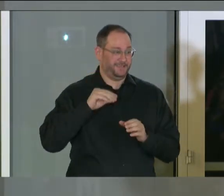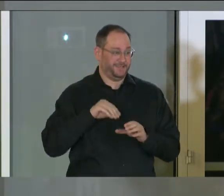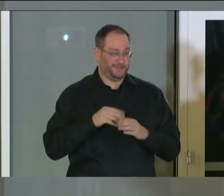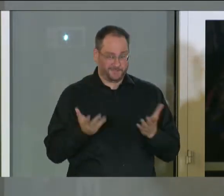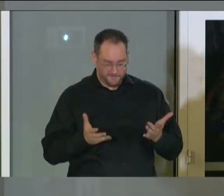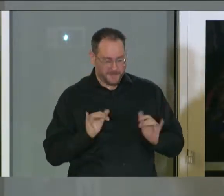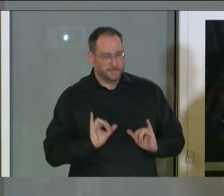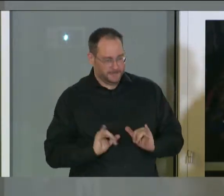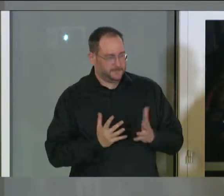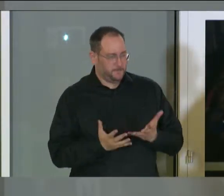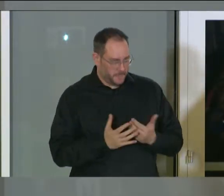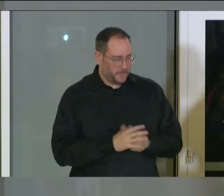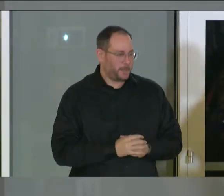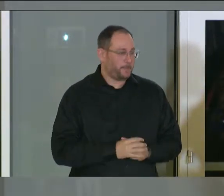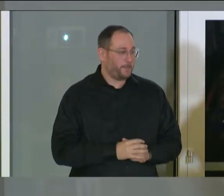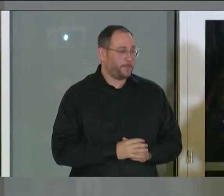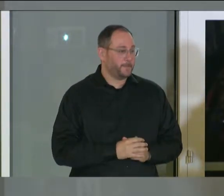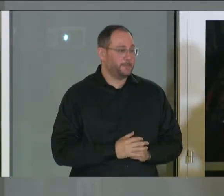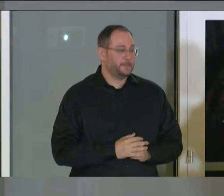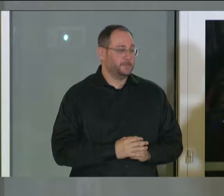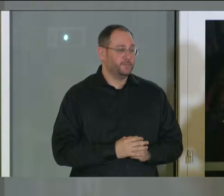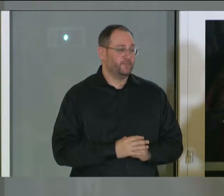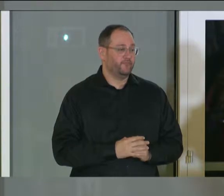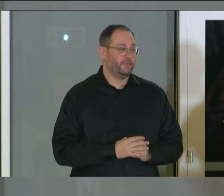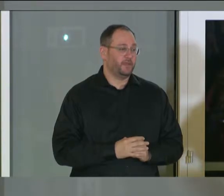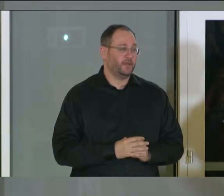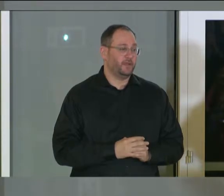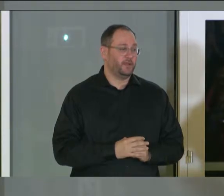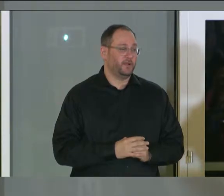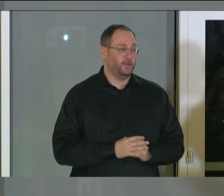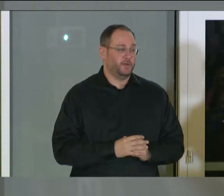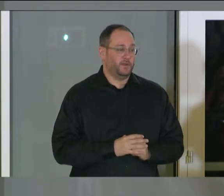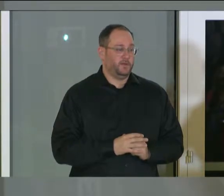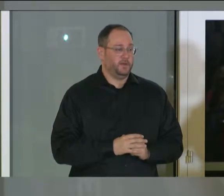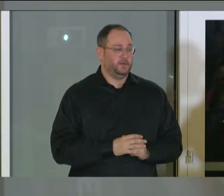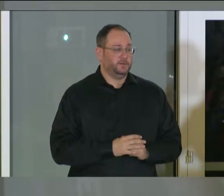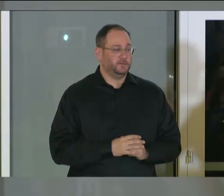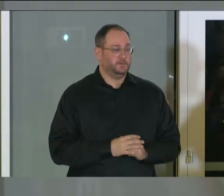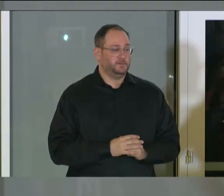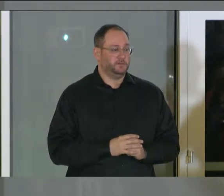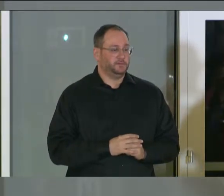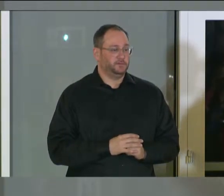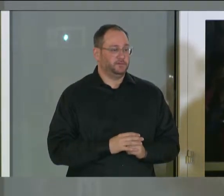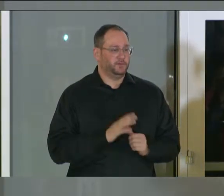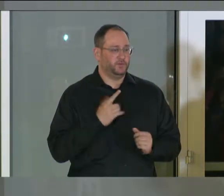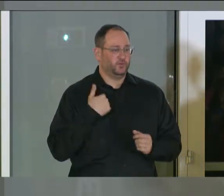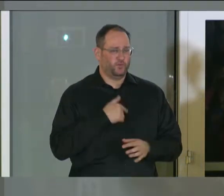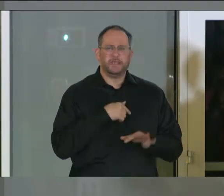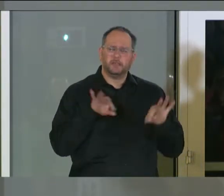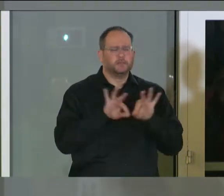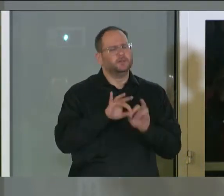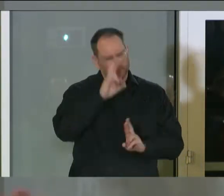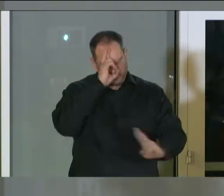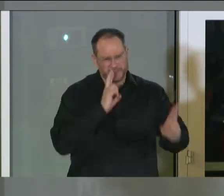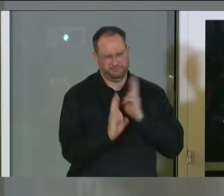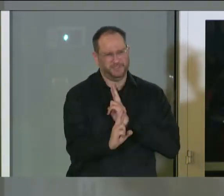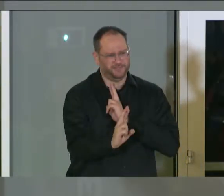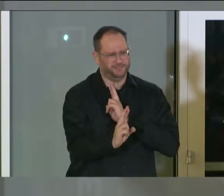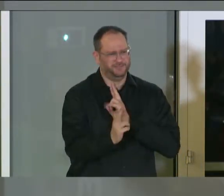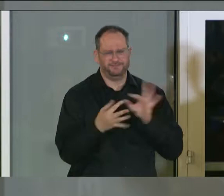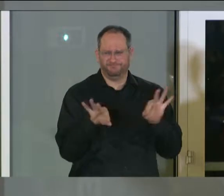shoulder and respect and protect each other. We also heard a lot about